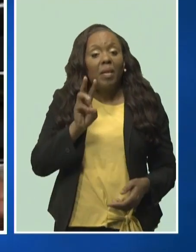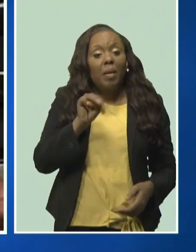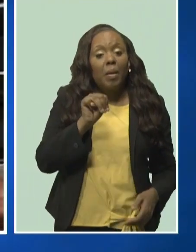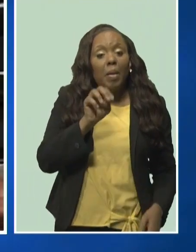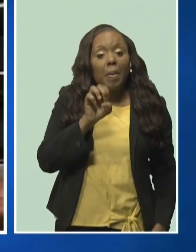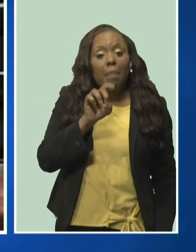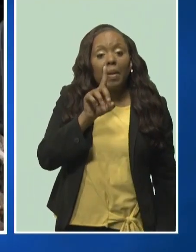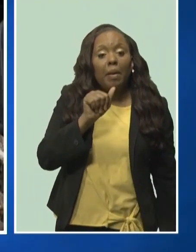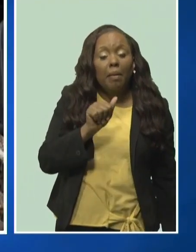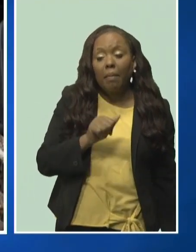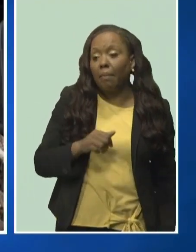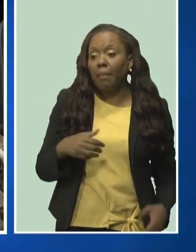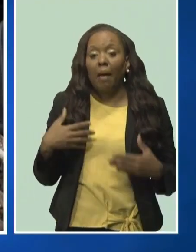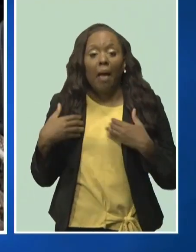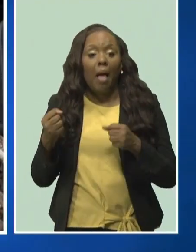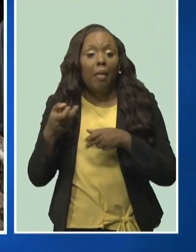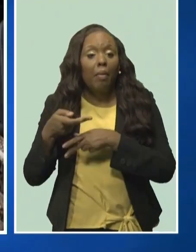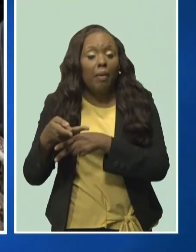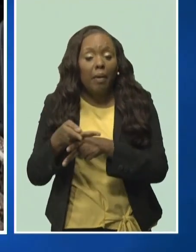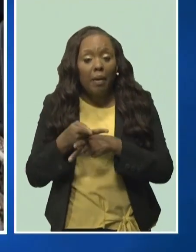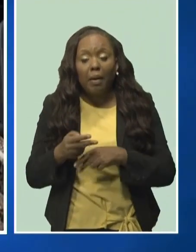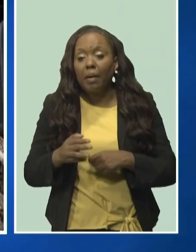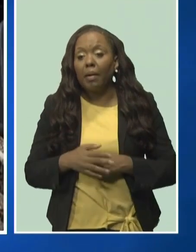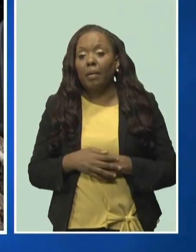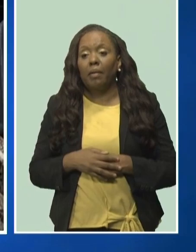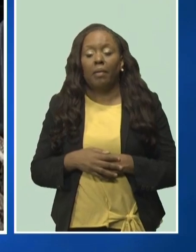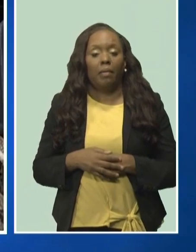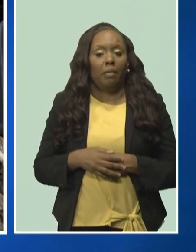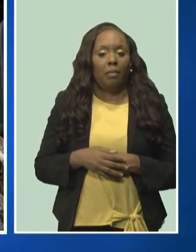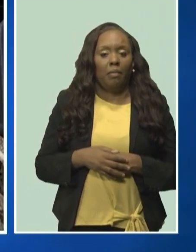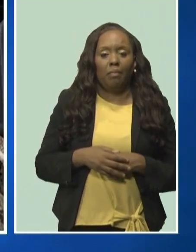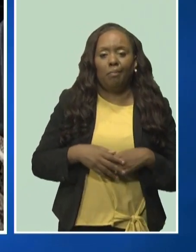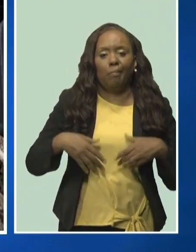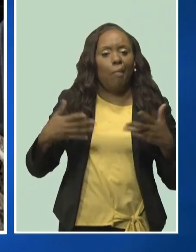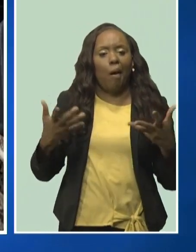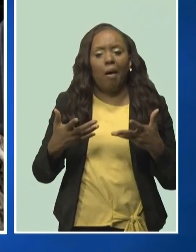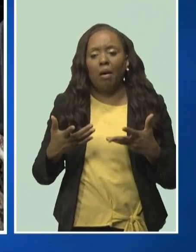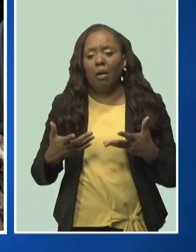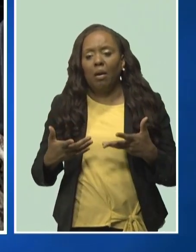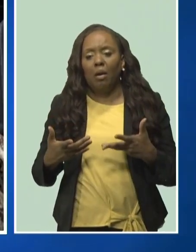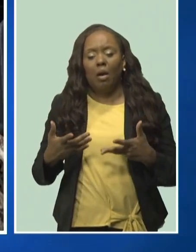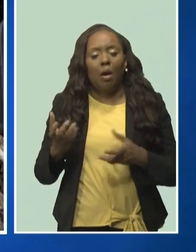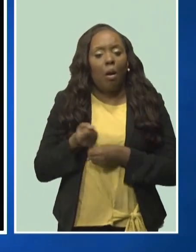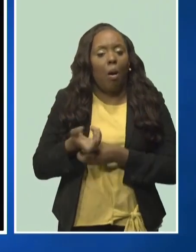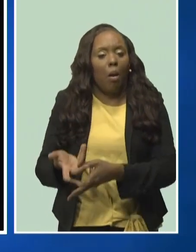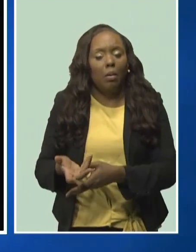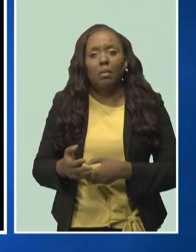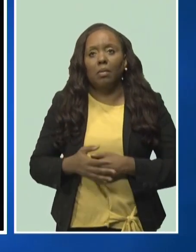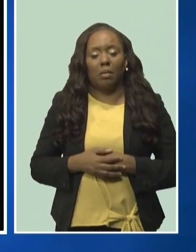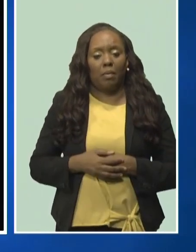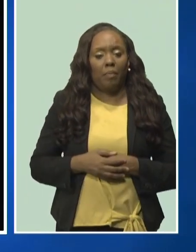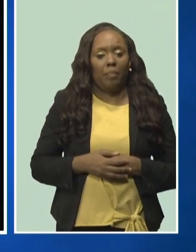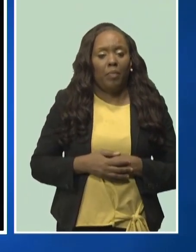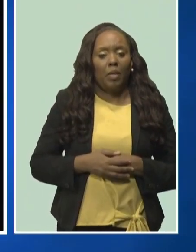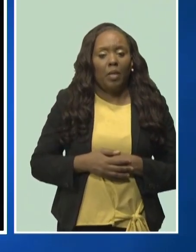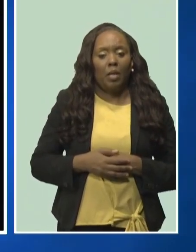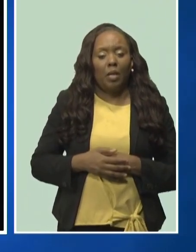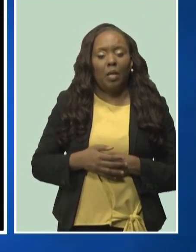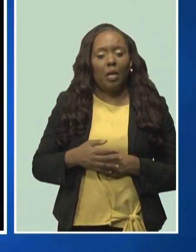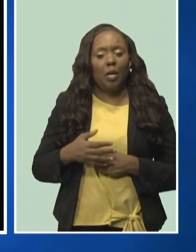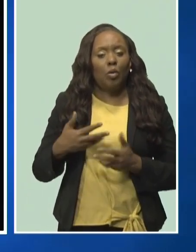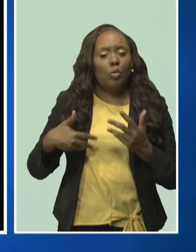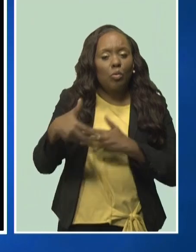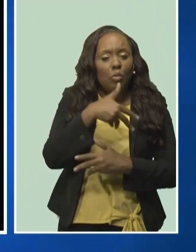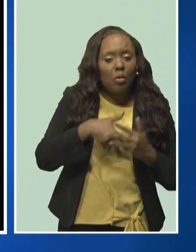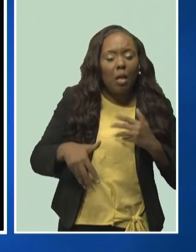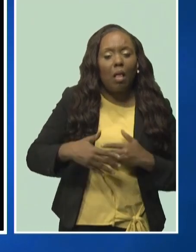healthcare response to long-term economic consequences, from the social and psychological implications to